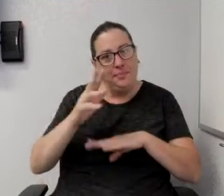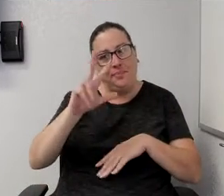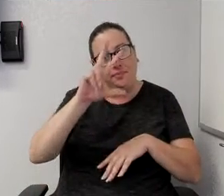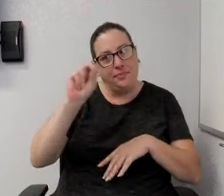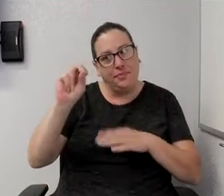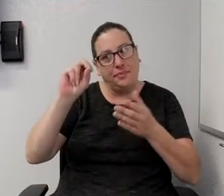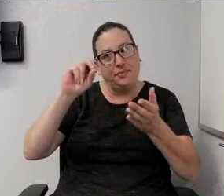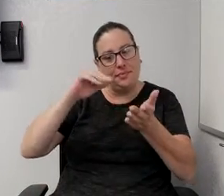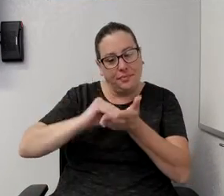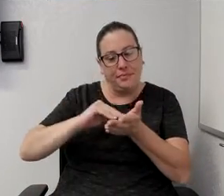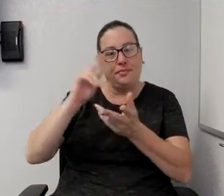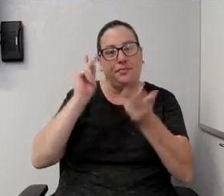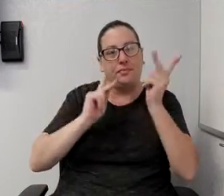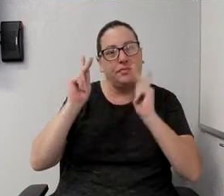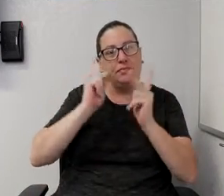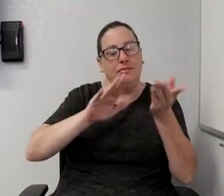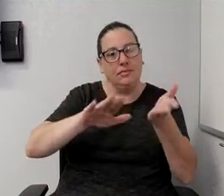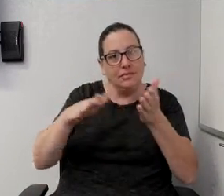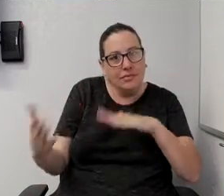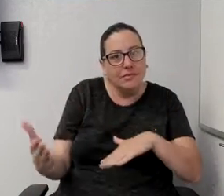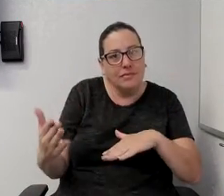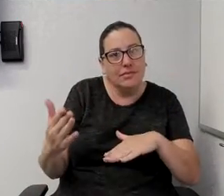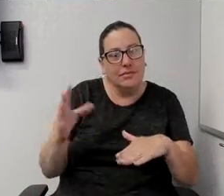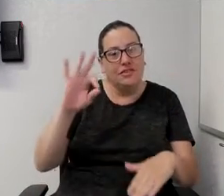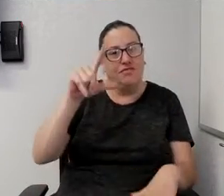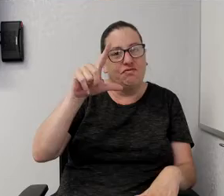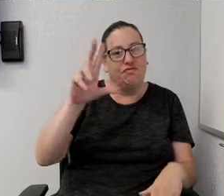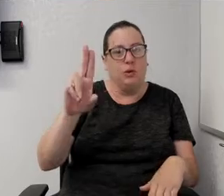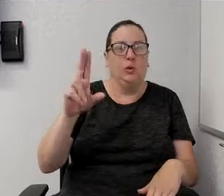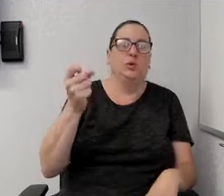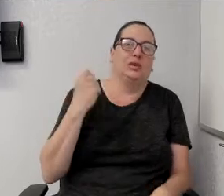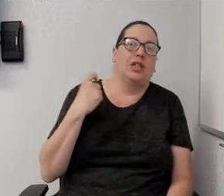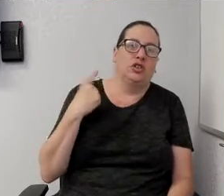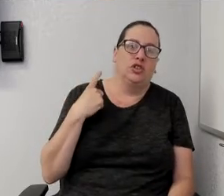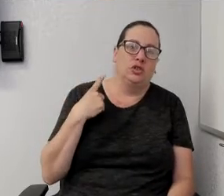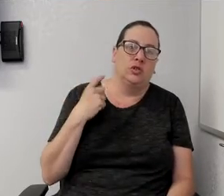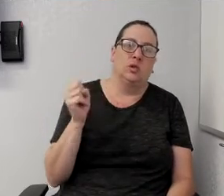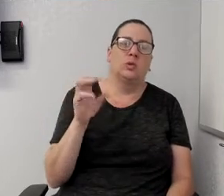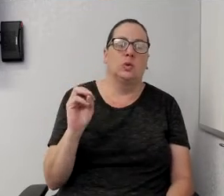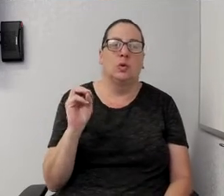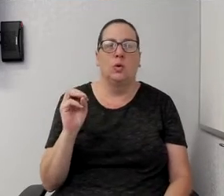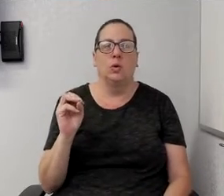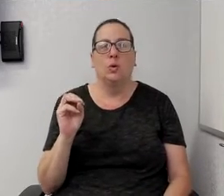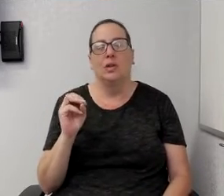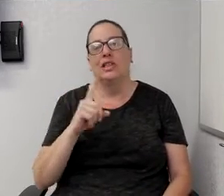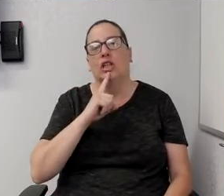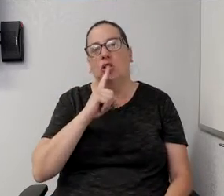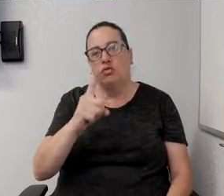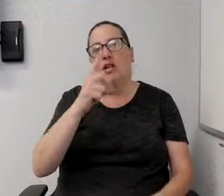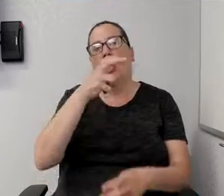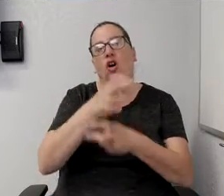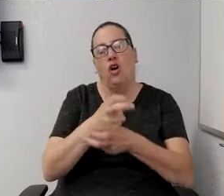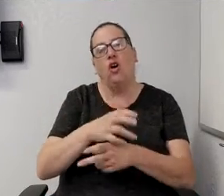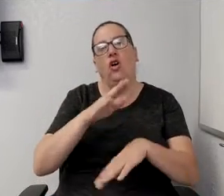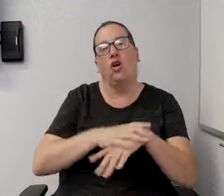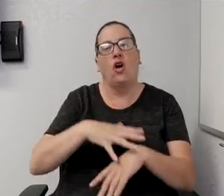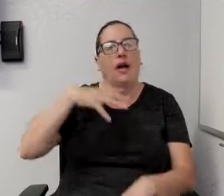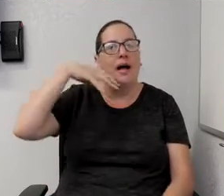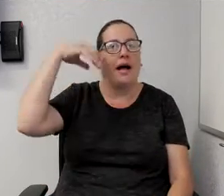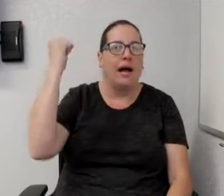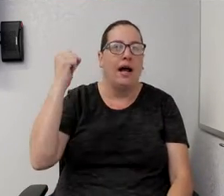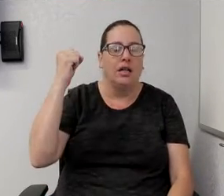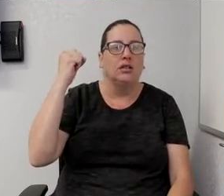people in the U.S. died last year of the flu. So it similarly is really hard on the elderly population, people with